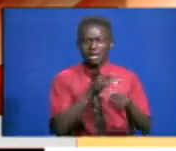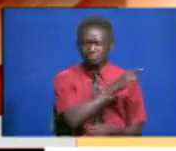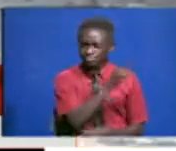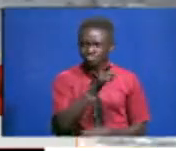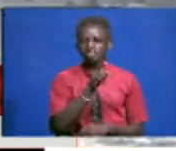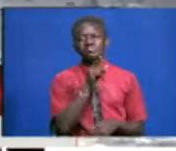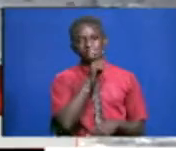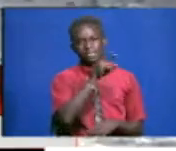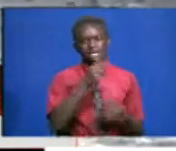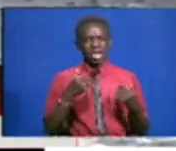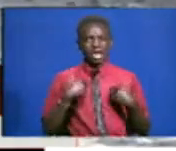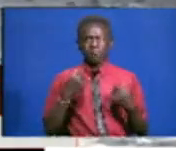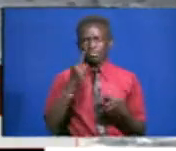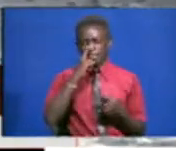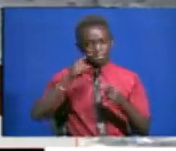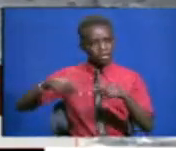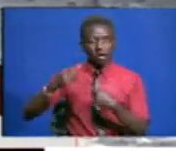years.